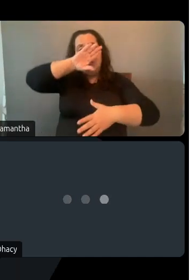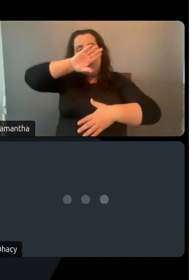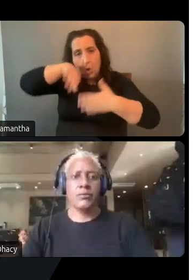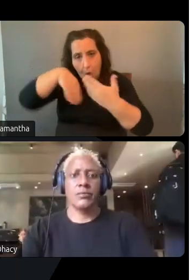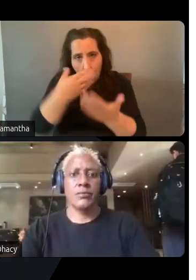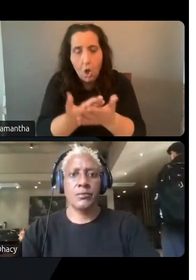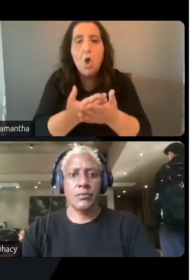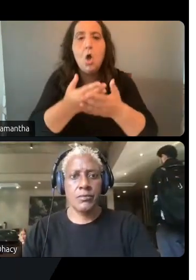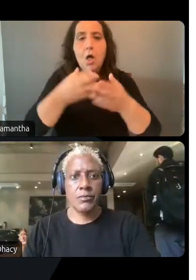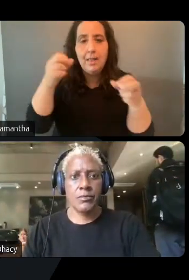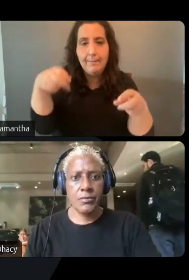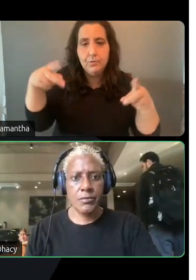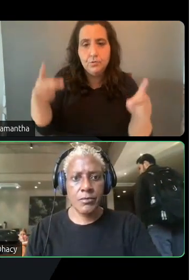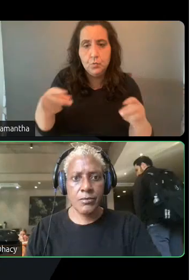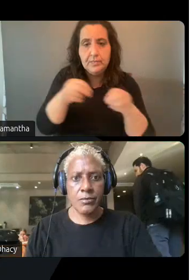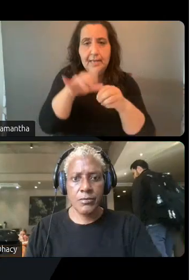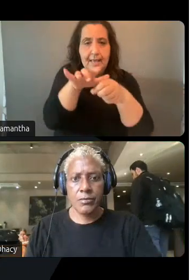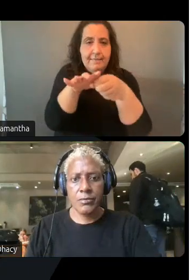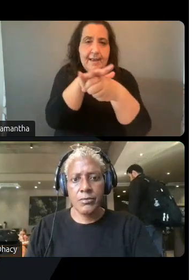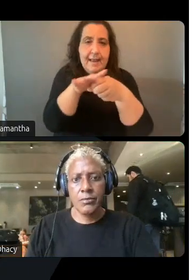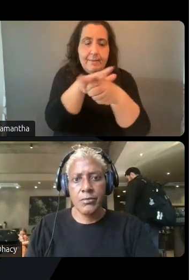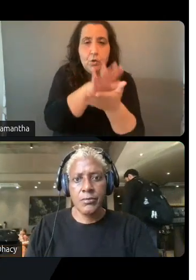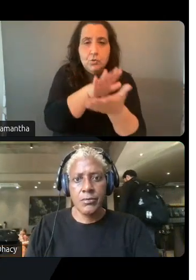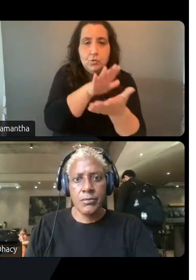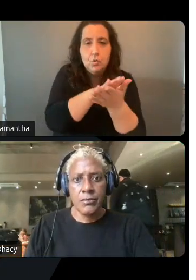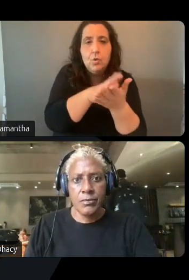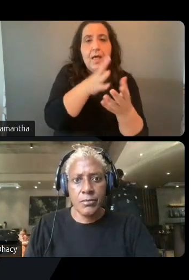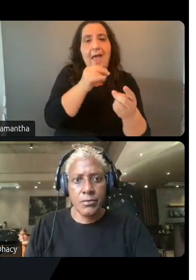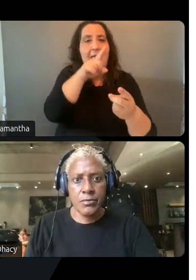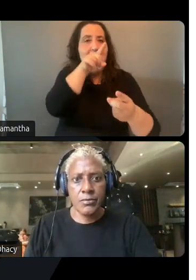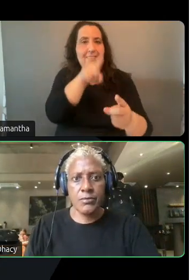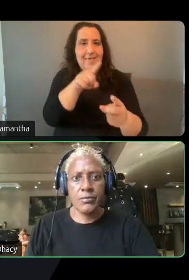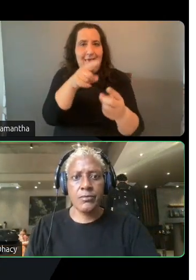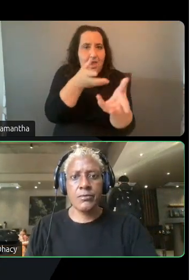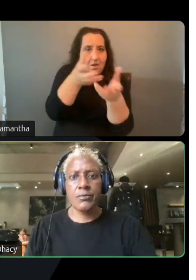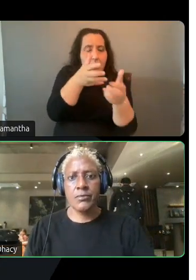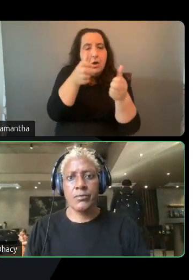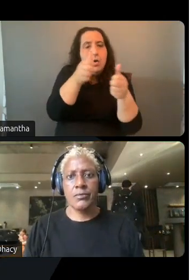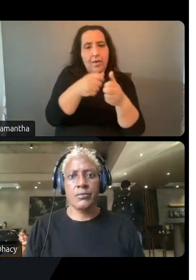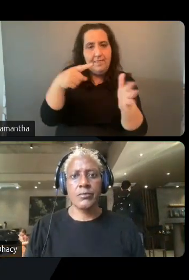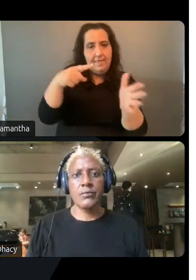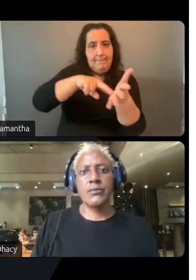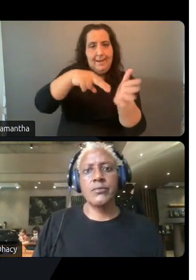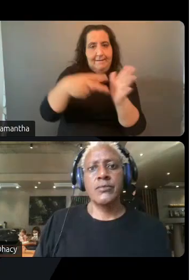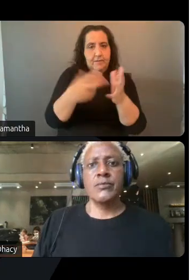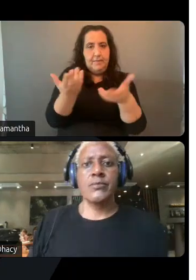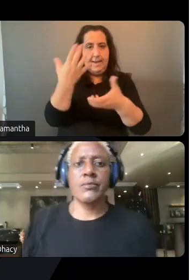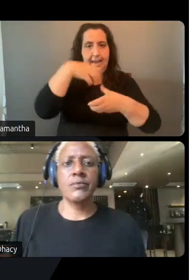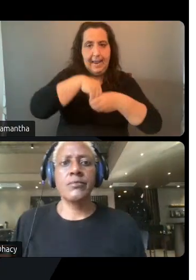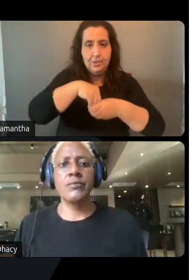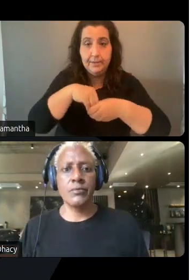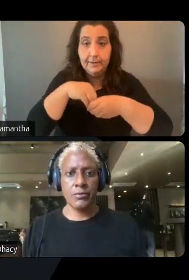school and in their community through meaningful engagement. We can go to the next slide.